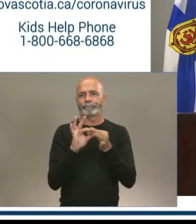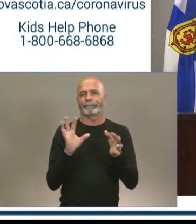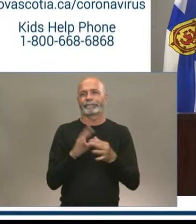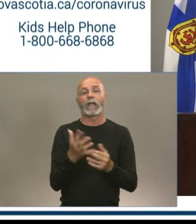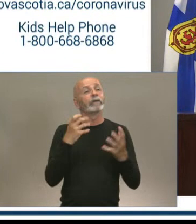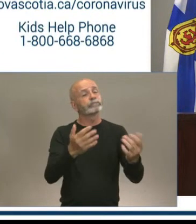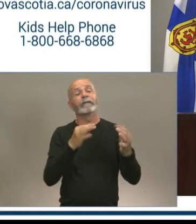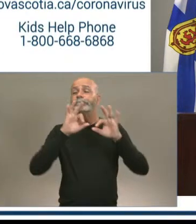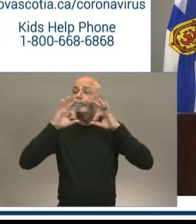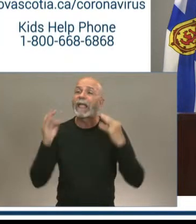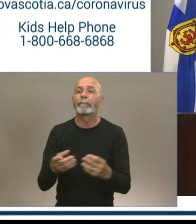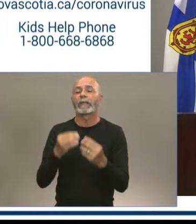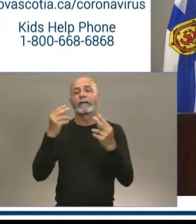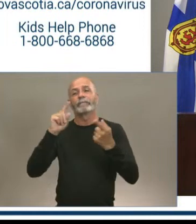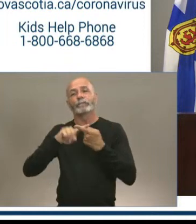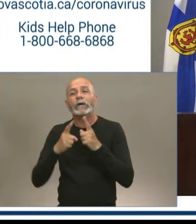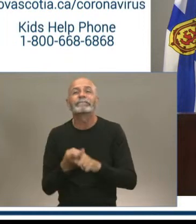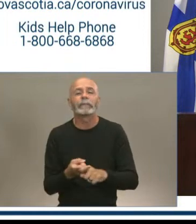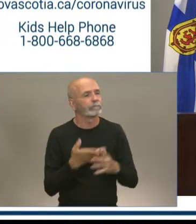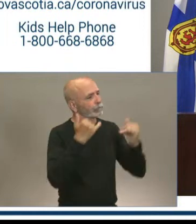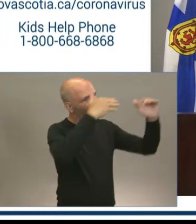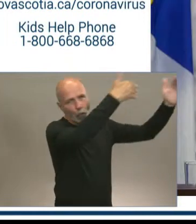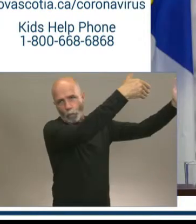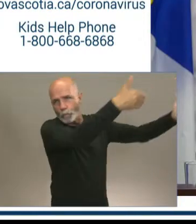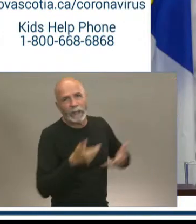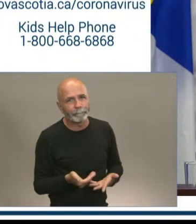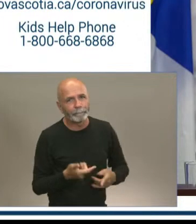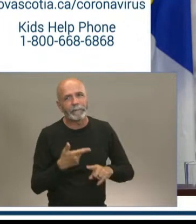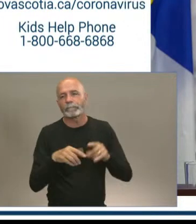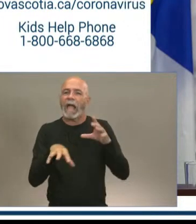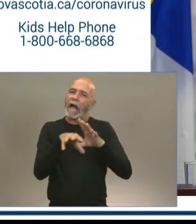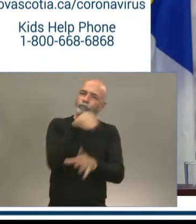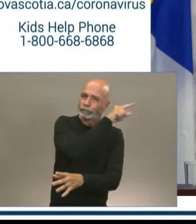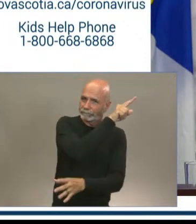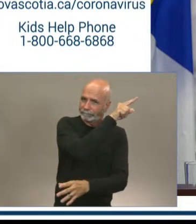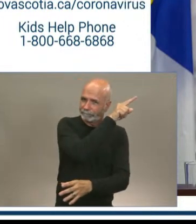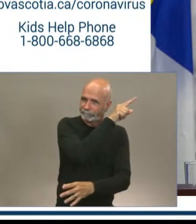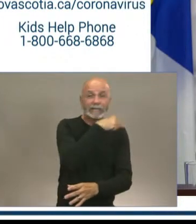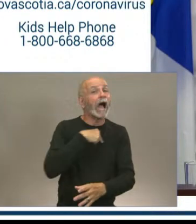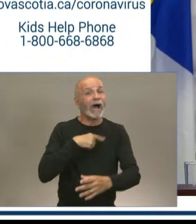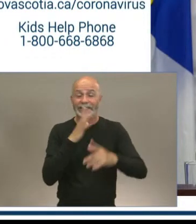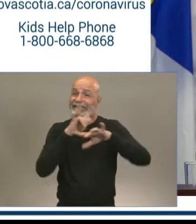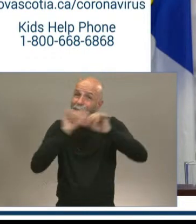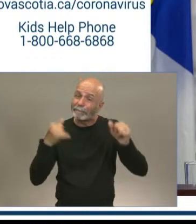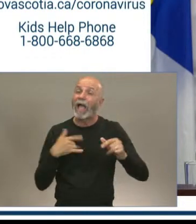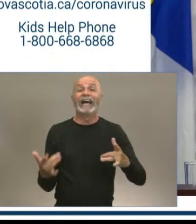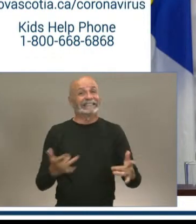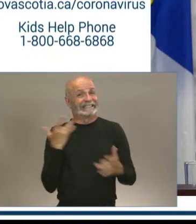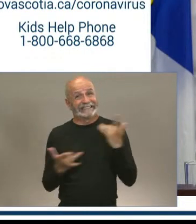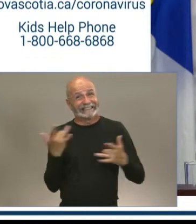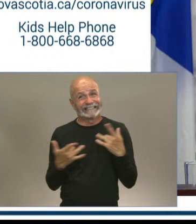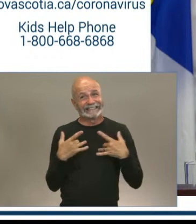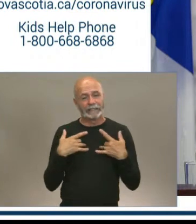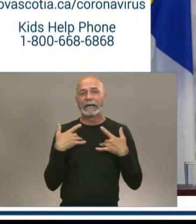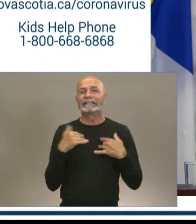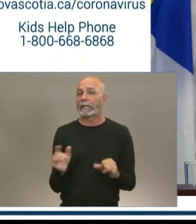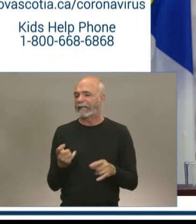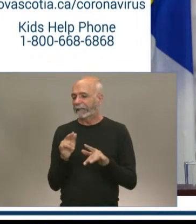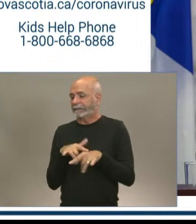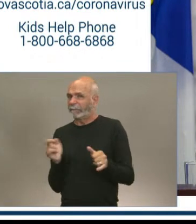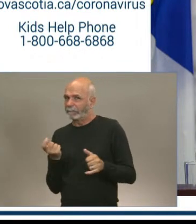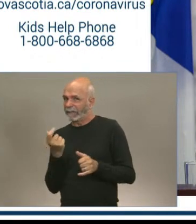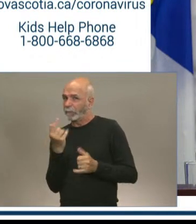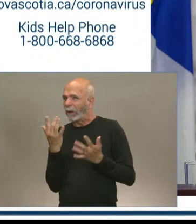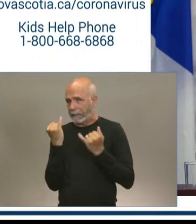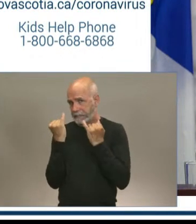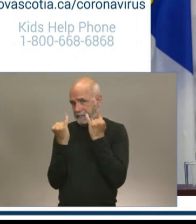outside of the Atlantic region. It's exciting but may seem a little scary. Opening up to the rest of the country does present some risk, but it